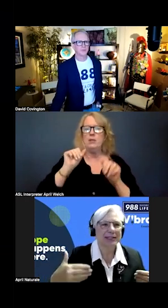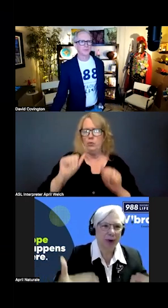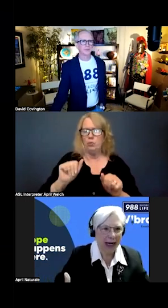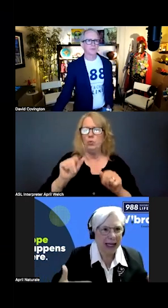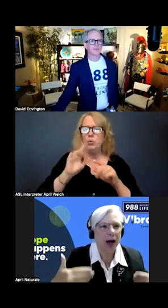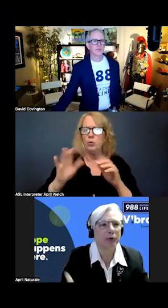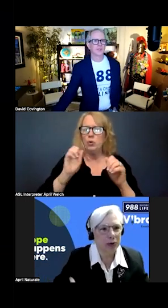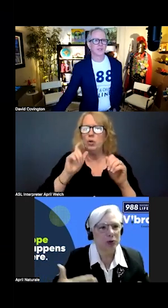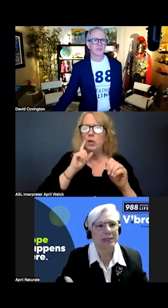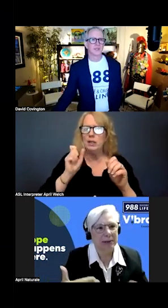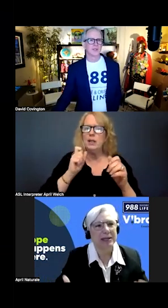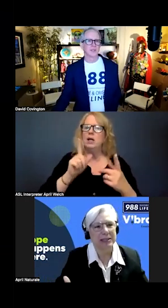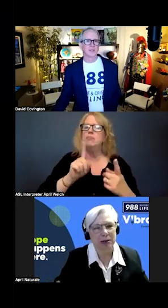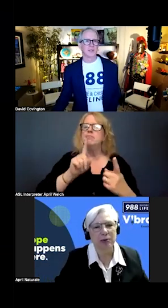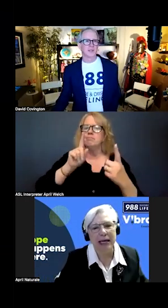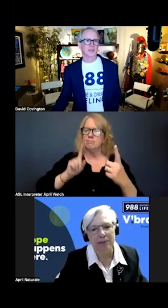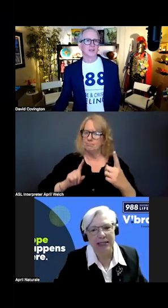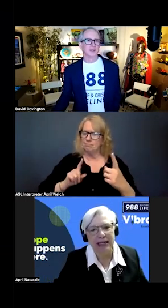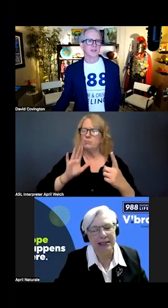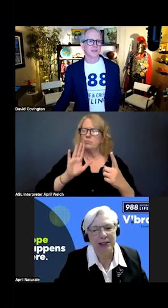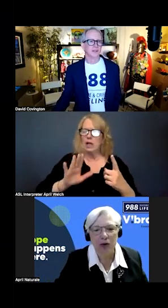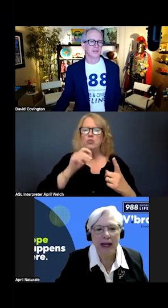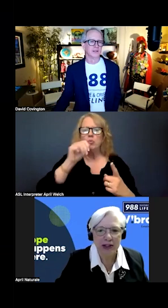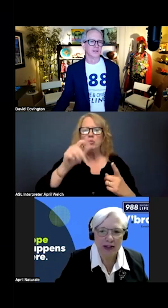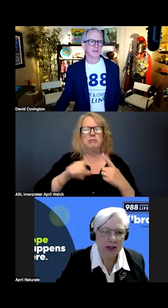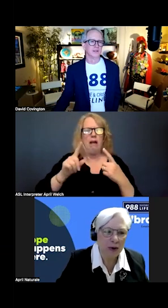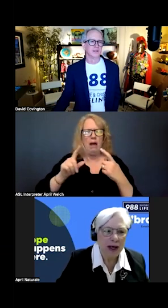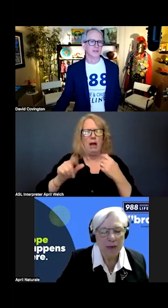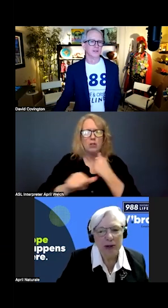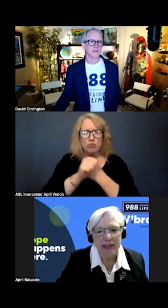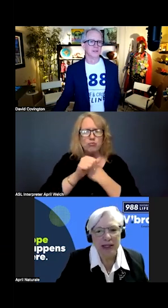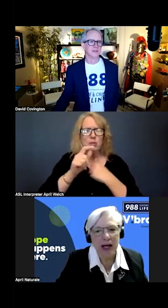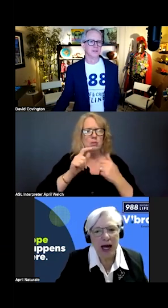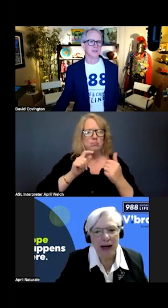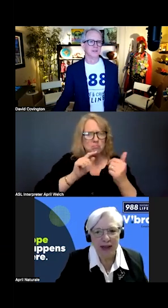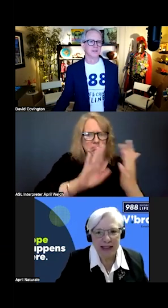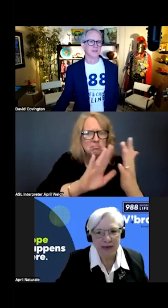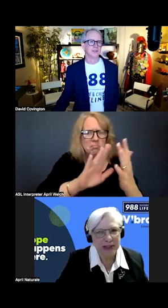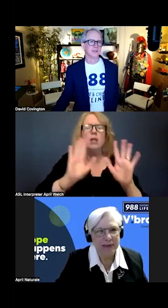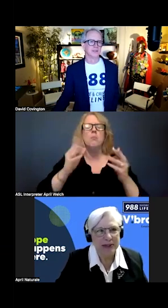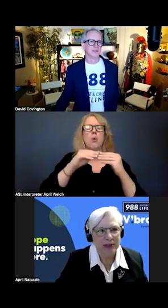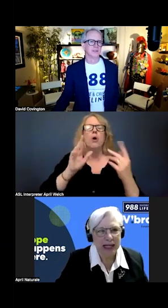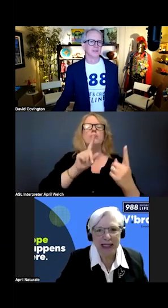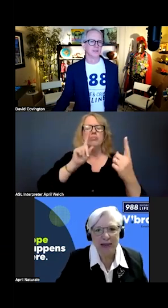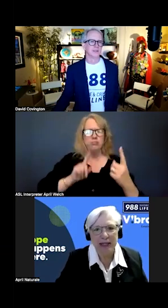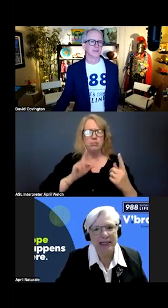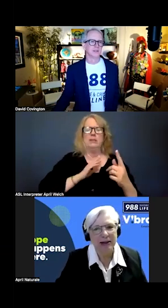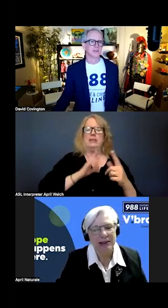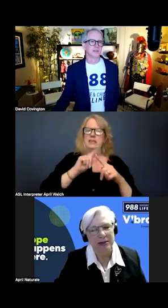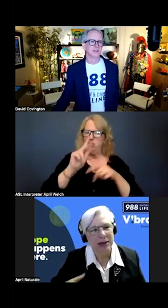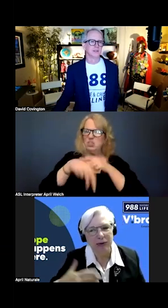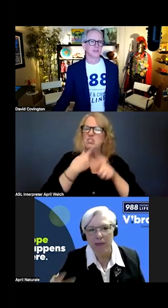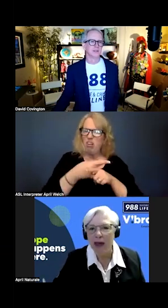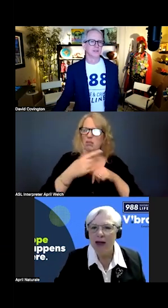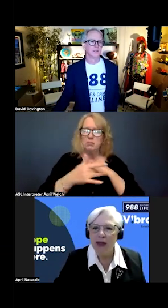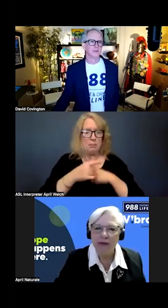do this threatening approach when somebody's in a really upsetting situation. So we used a lot of these different types of techniques, but it sounds